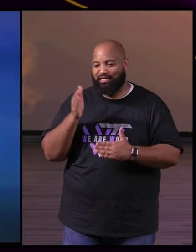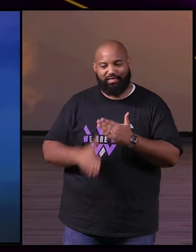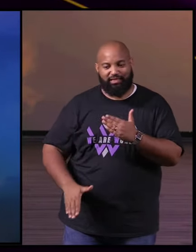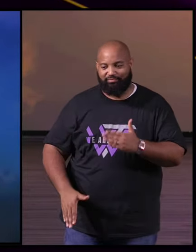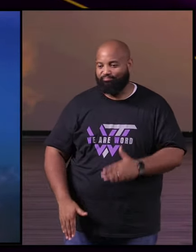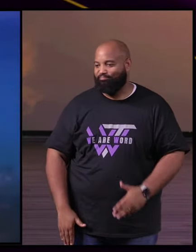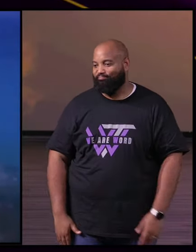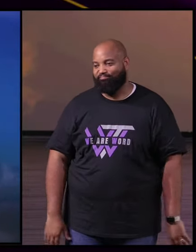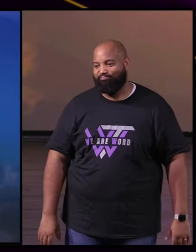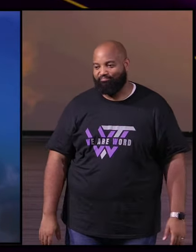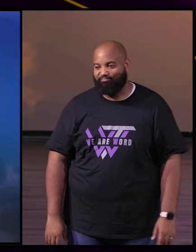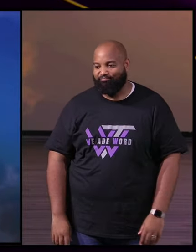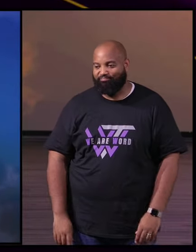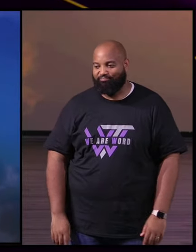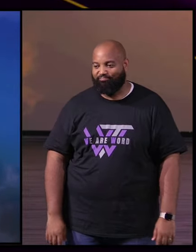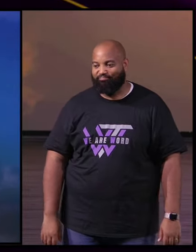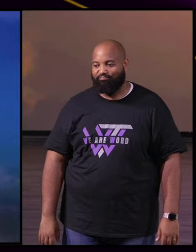final.